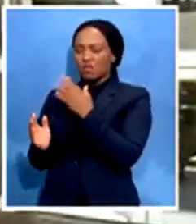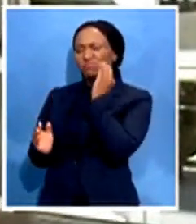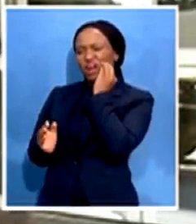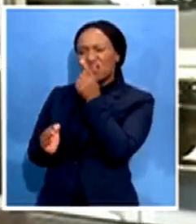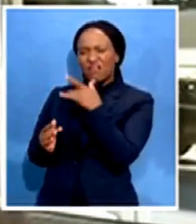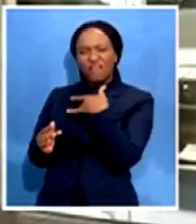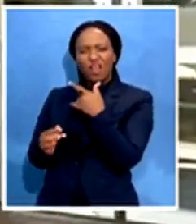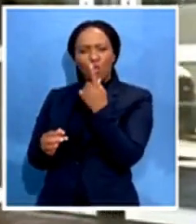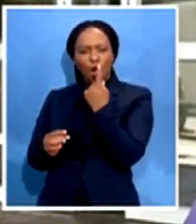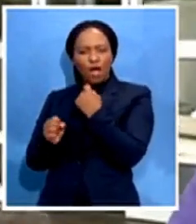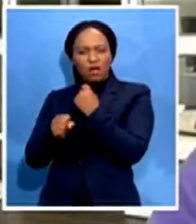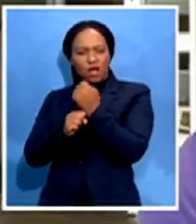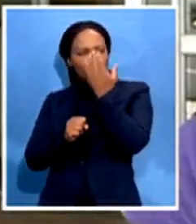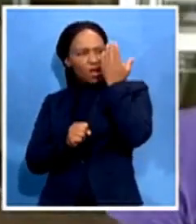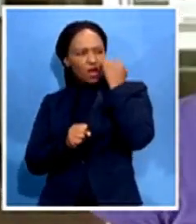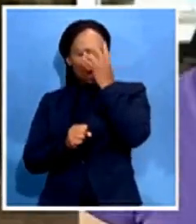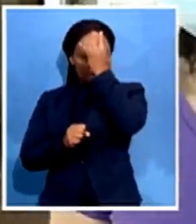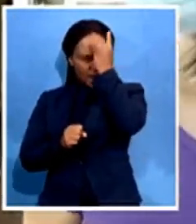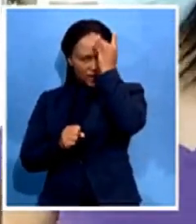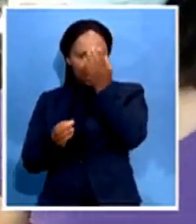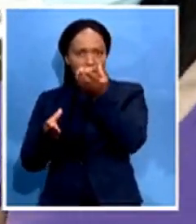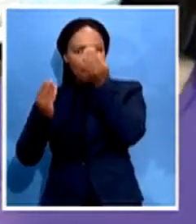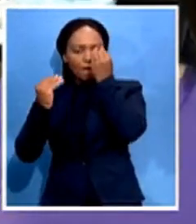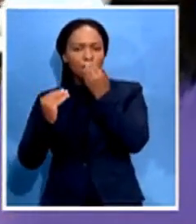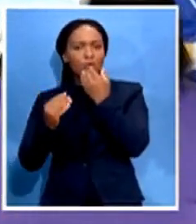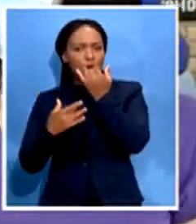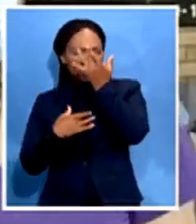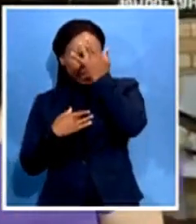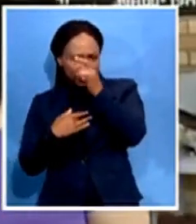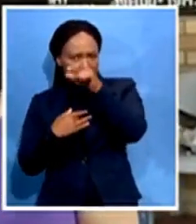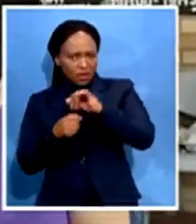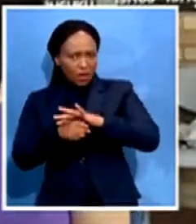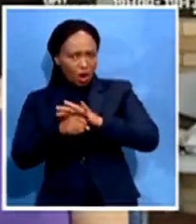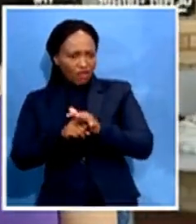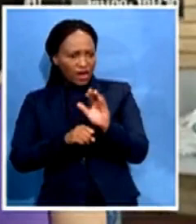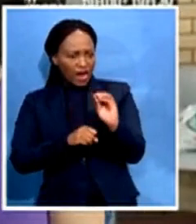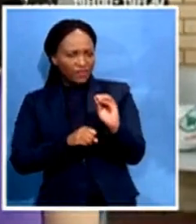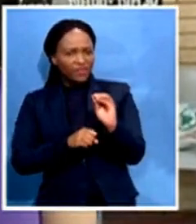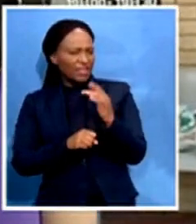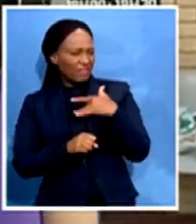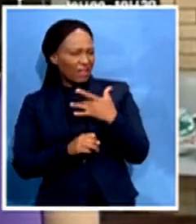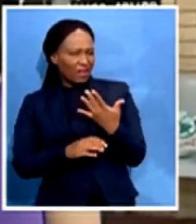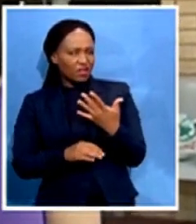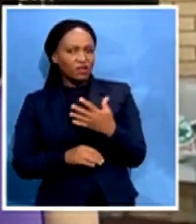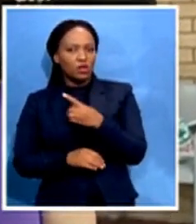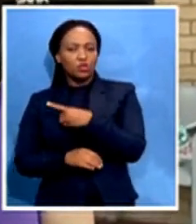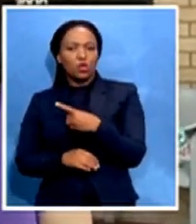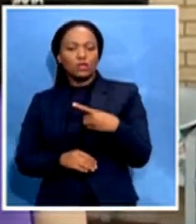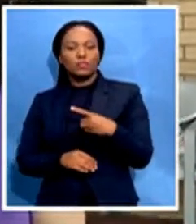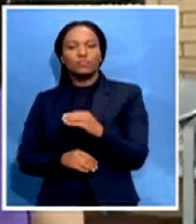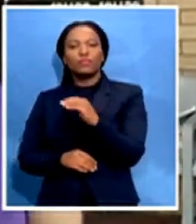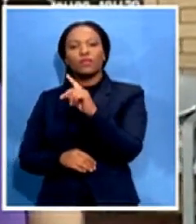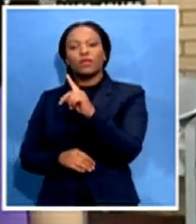received that news that there was a case of coronavirus in the country. I am joined by Dr. Carolyn Lee. Thank you so much for joining us on SABC